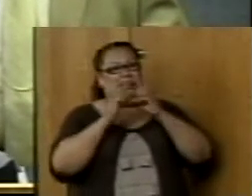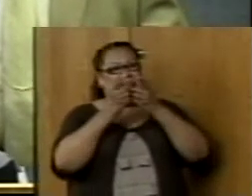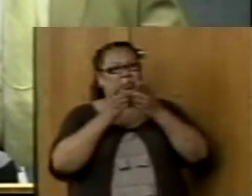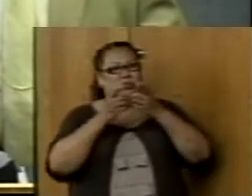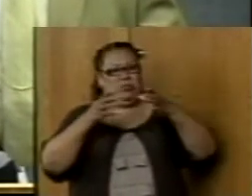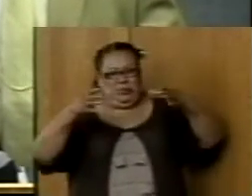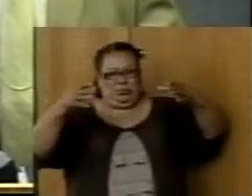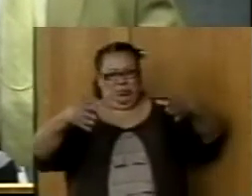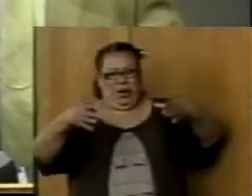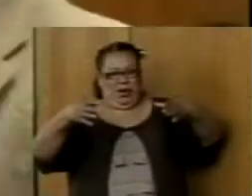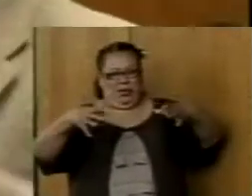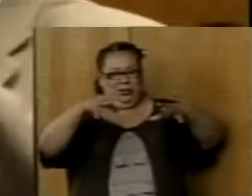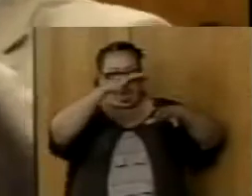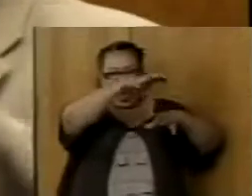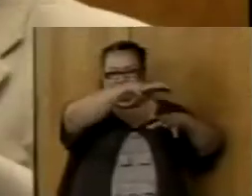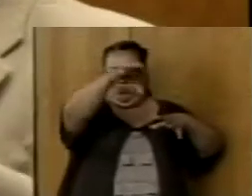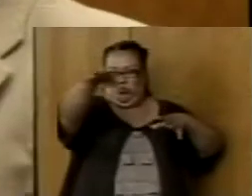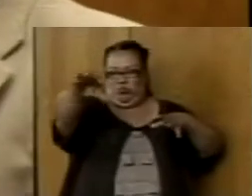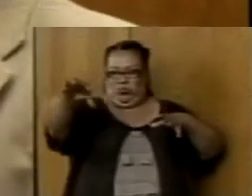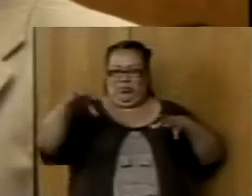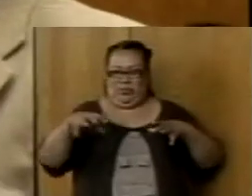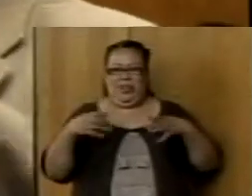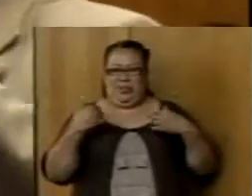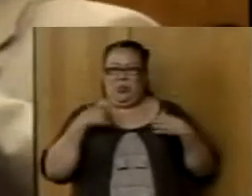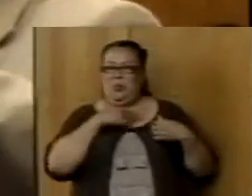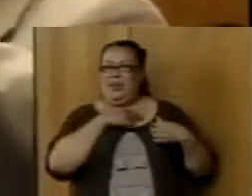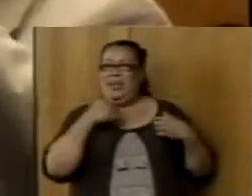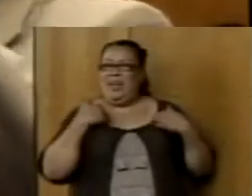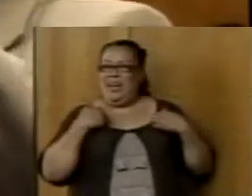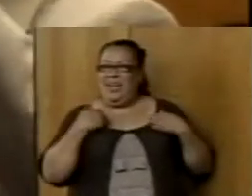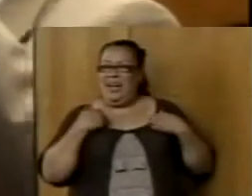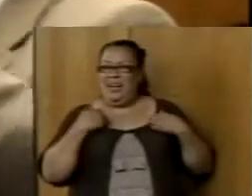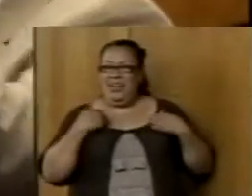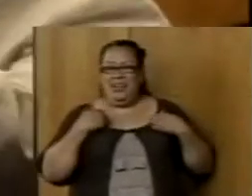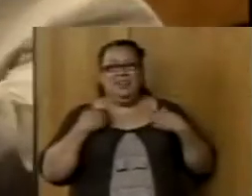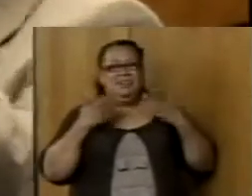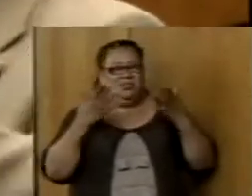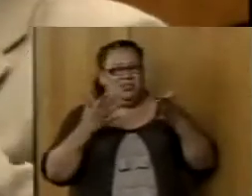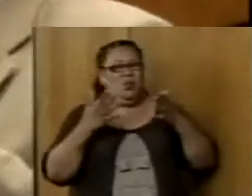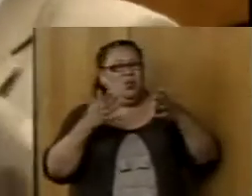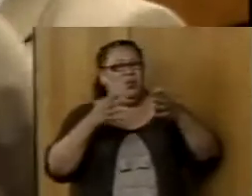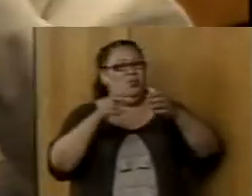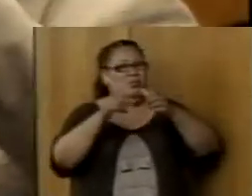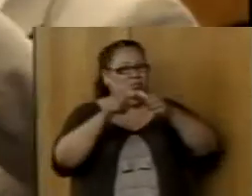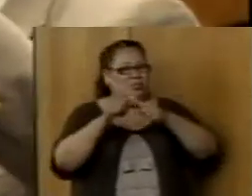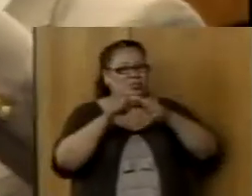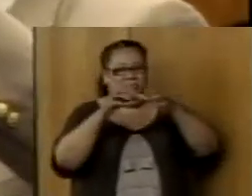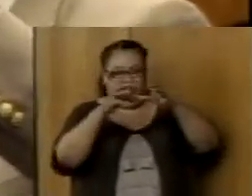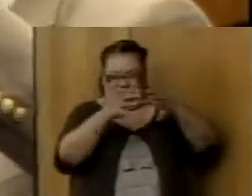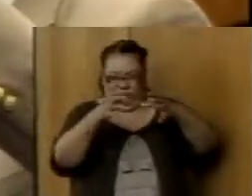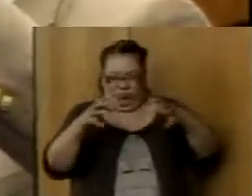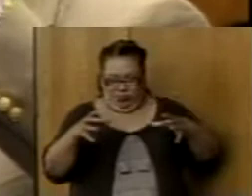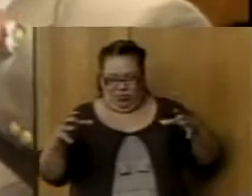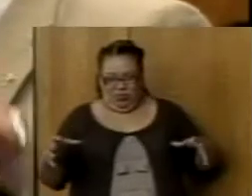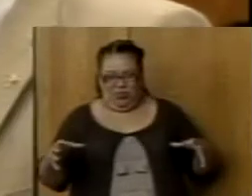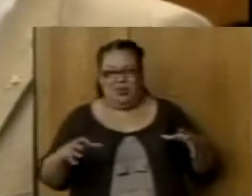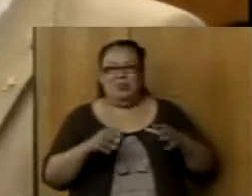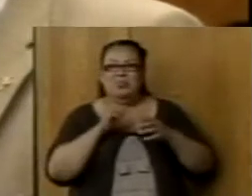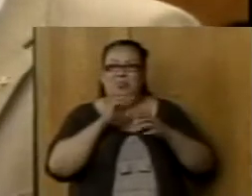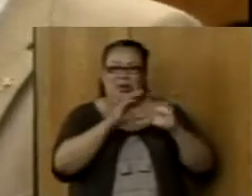the cluster model that we have. You have your superintendent, your area superintendents by cluster. You have your high